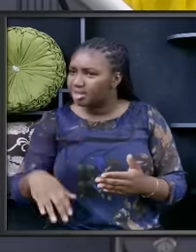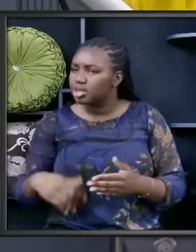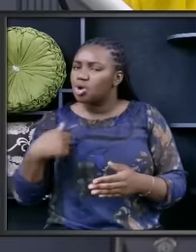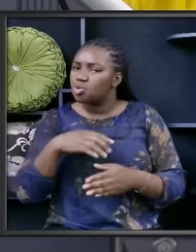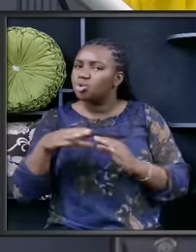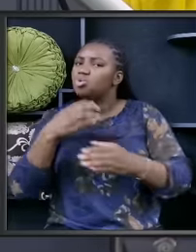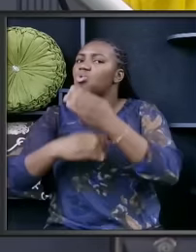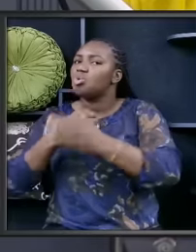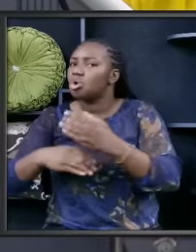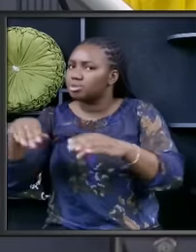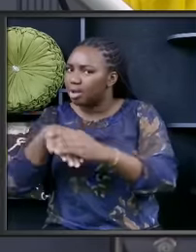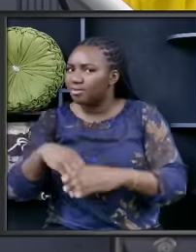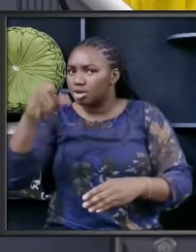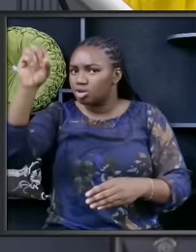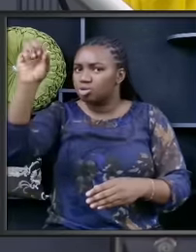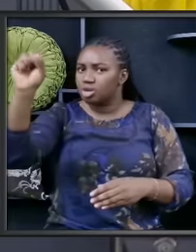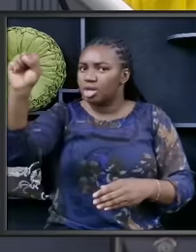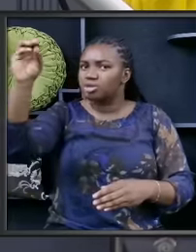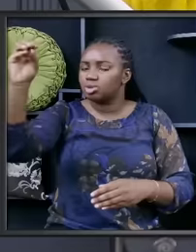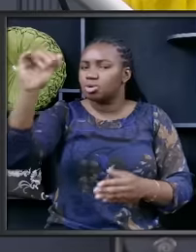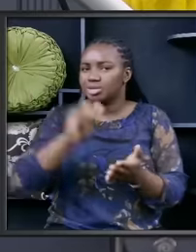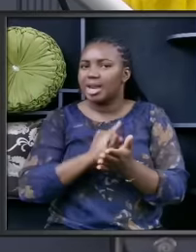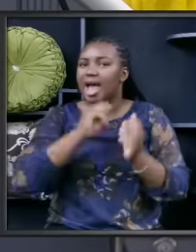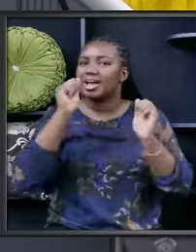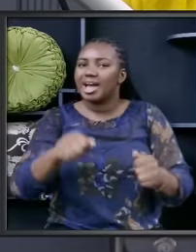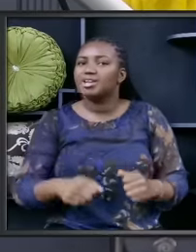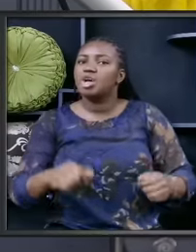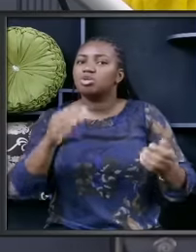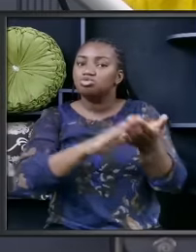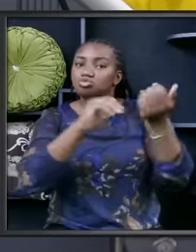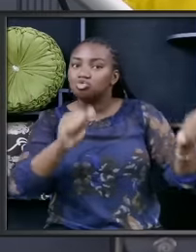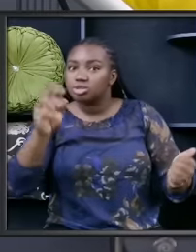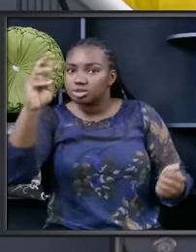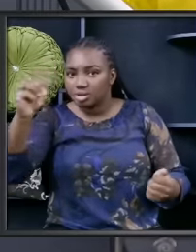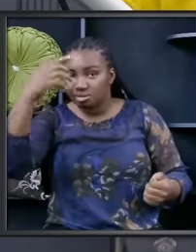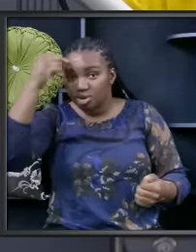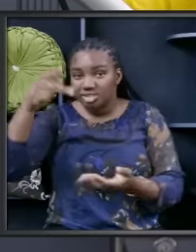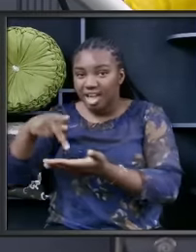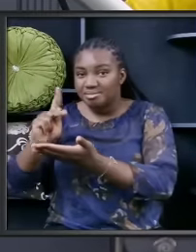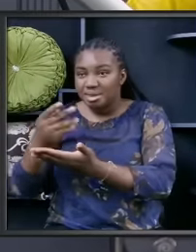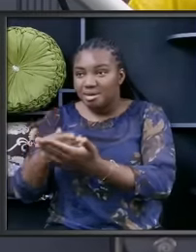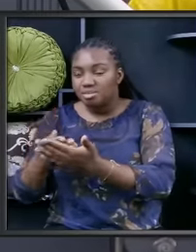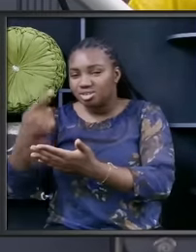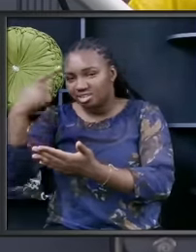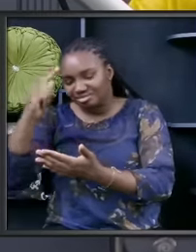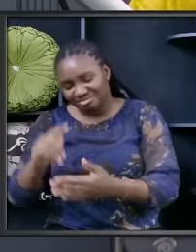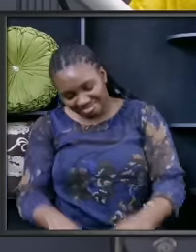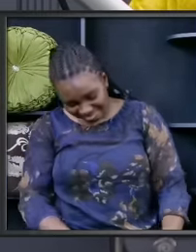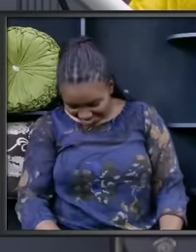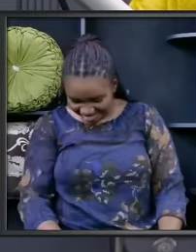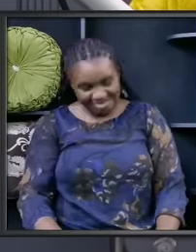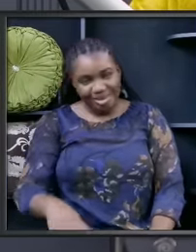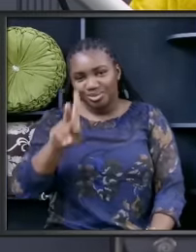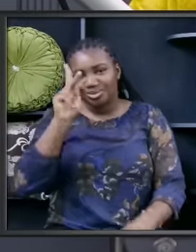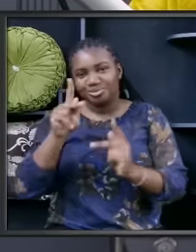Say so that I can trust him. Because he don't pay dowry for two people head. And they fight for street. Those ones are